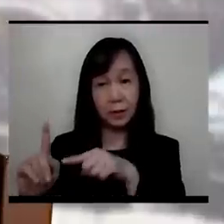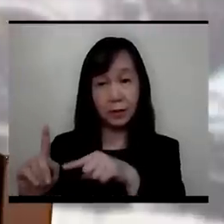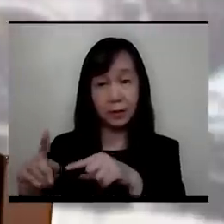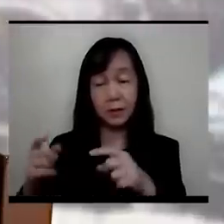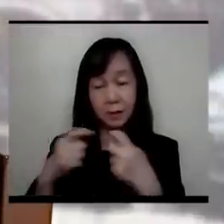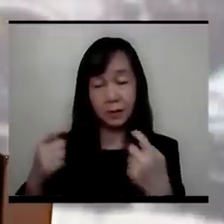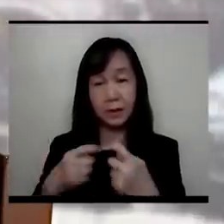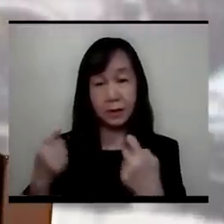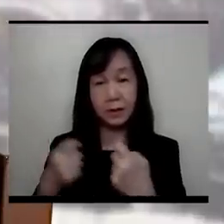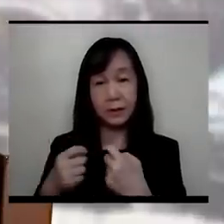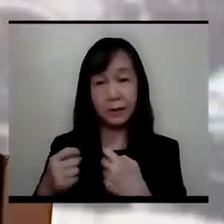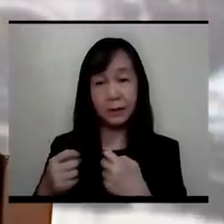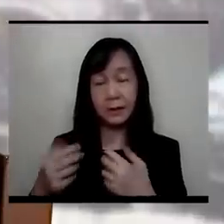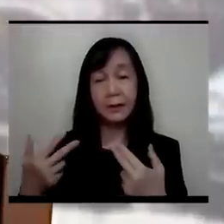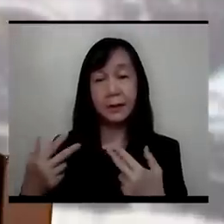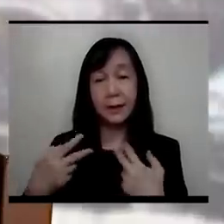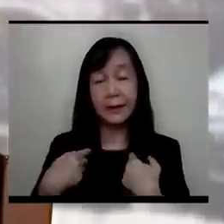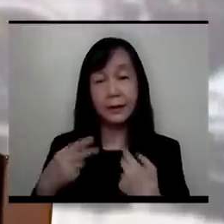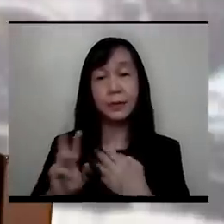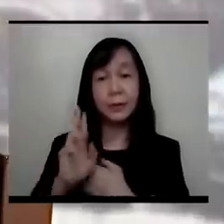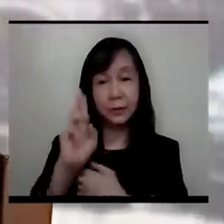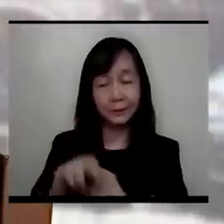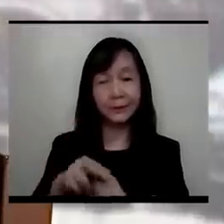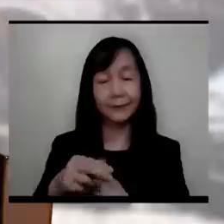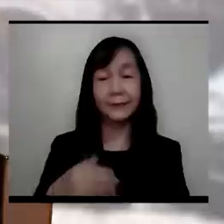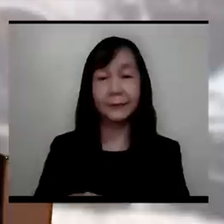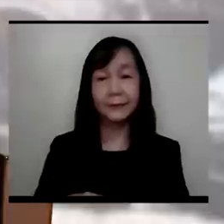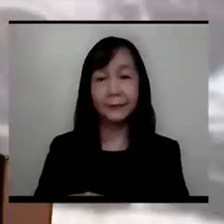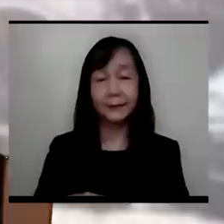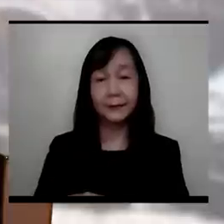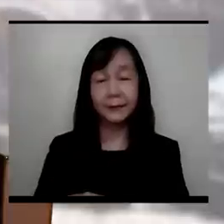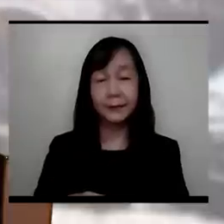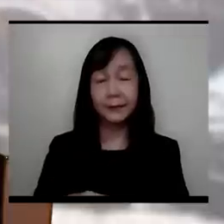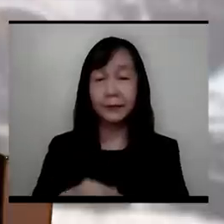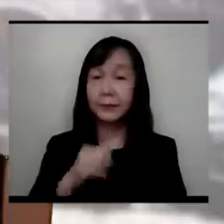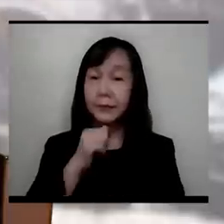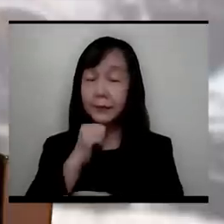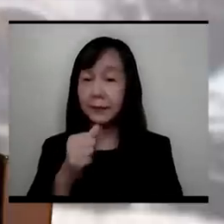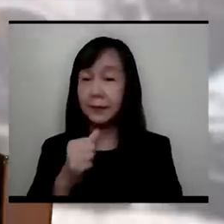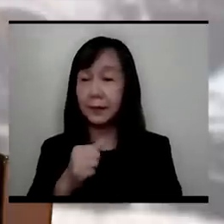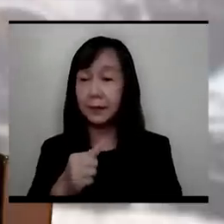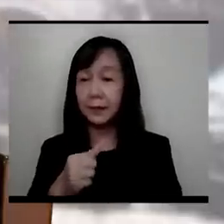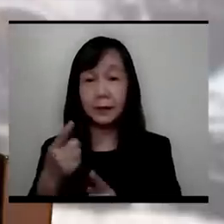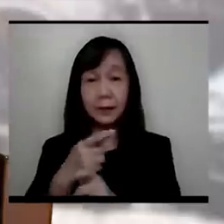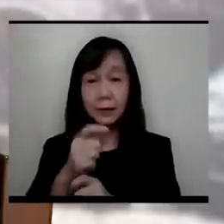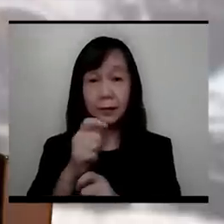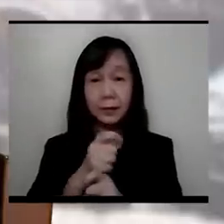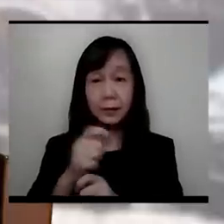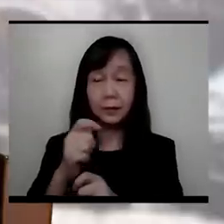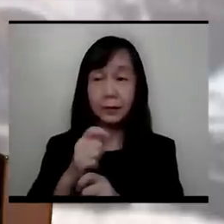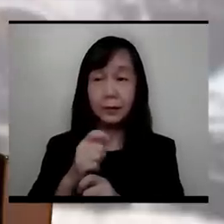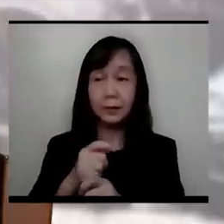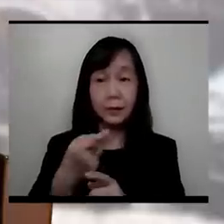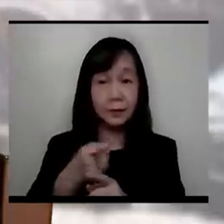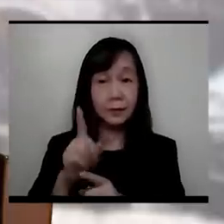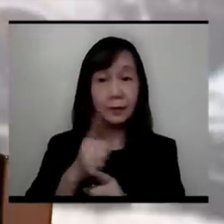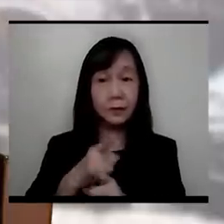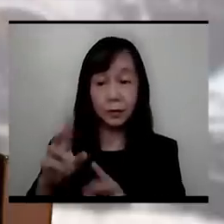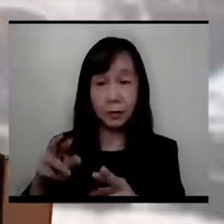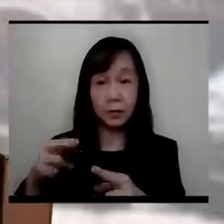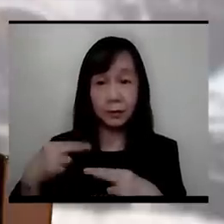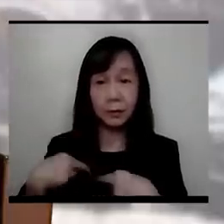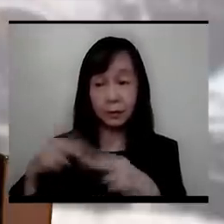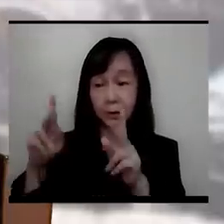returned And it is not An insult To receive that person again